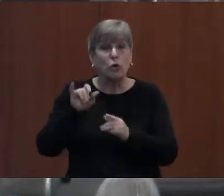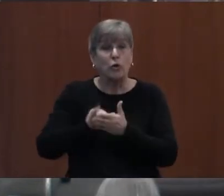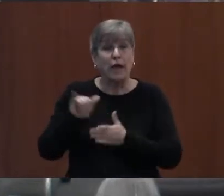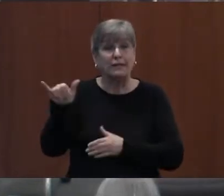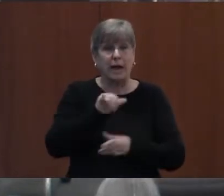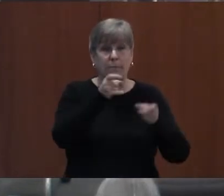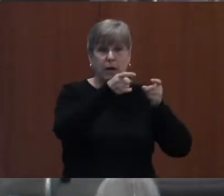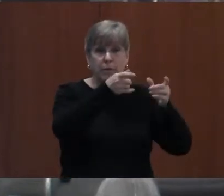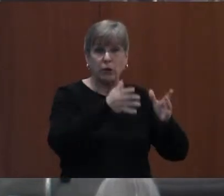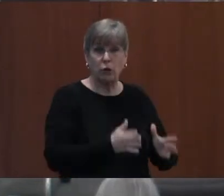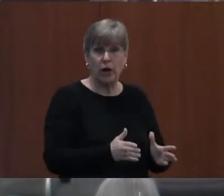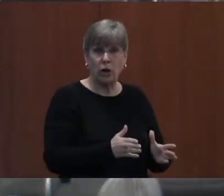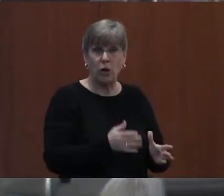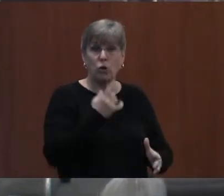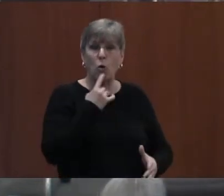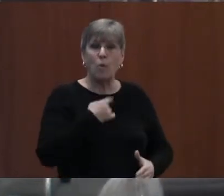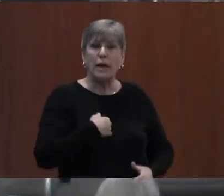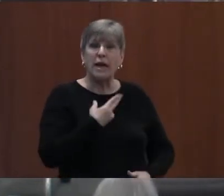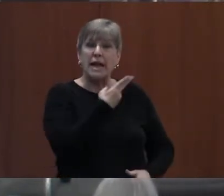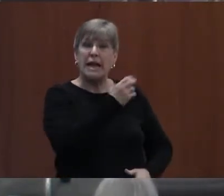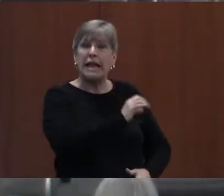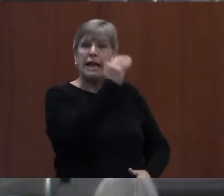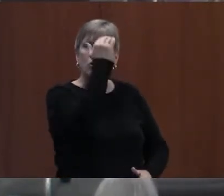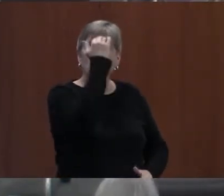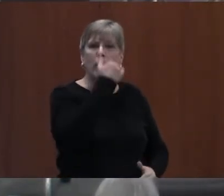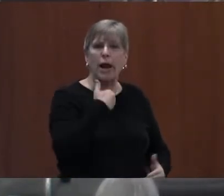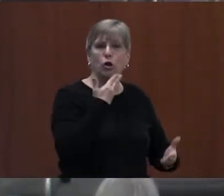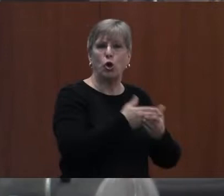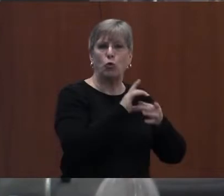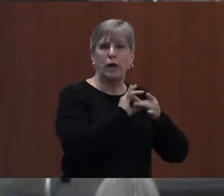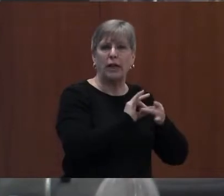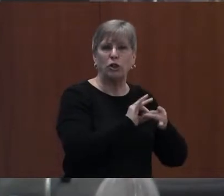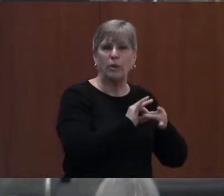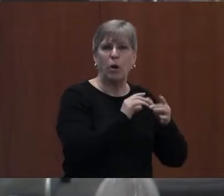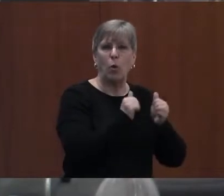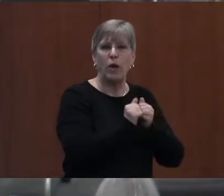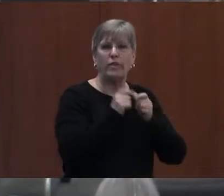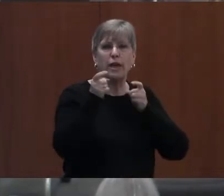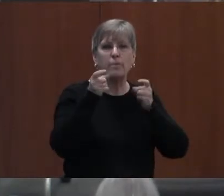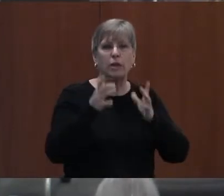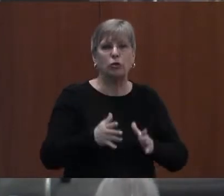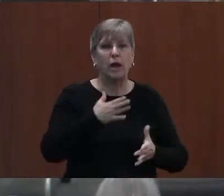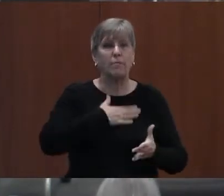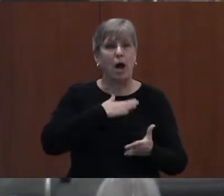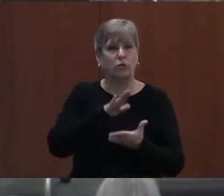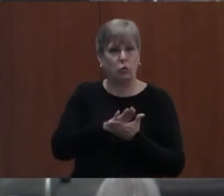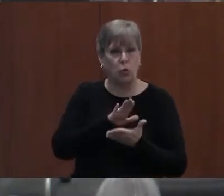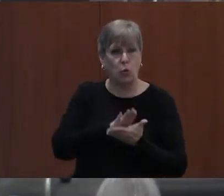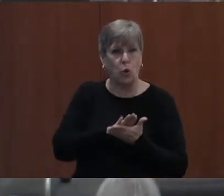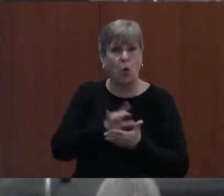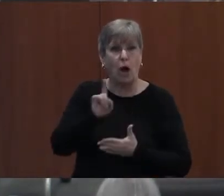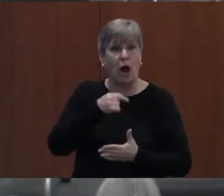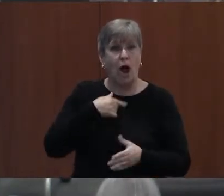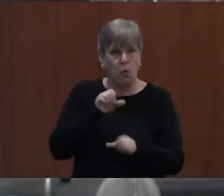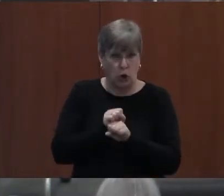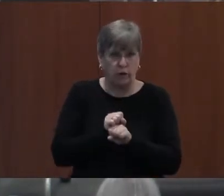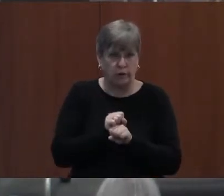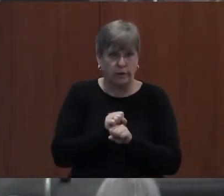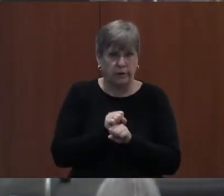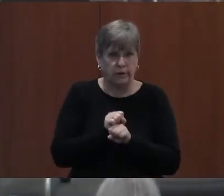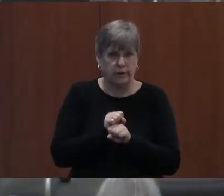same administrator told me that he knew and had a good relationship with the administrator of my school, where I worked.